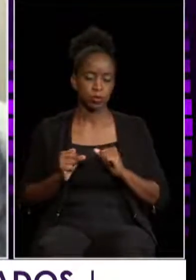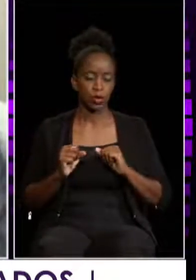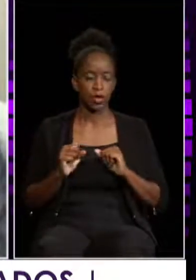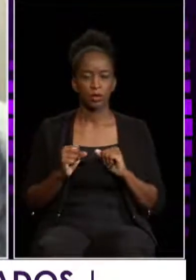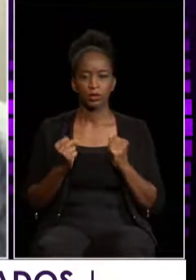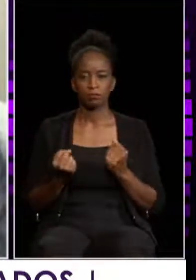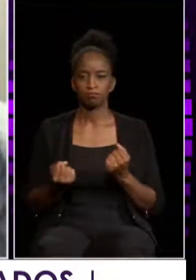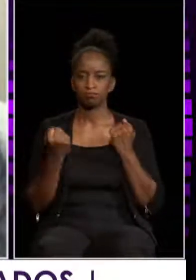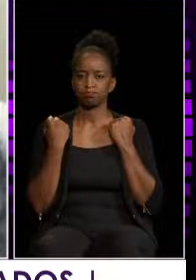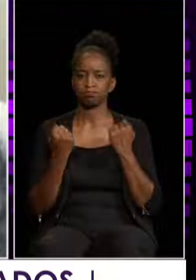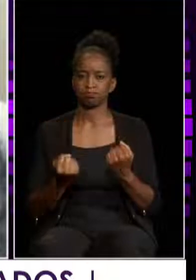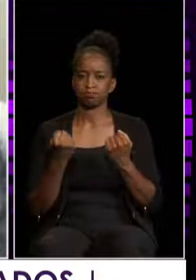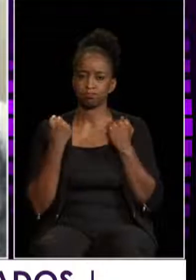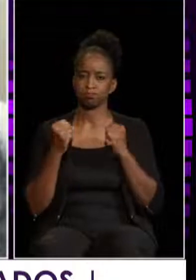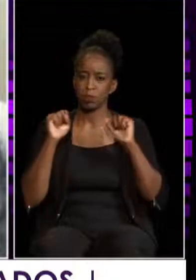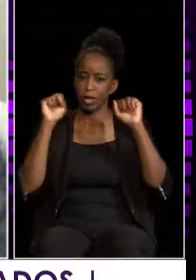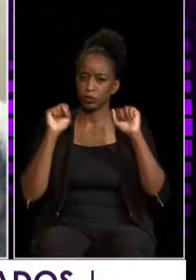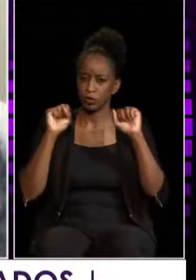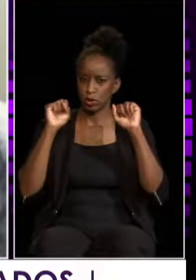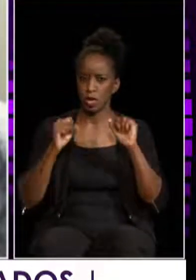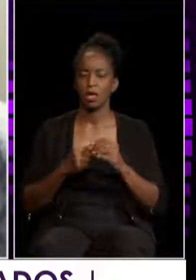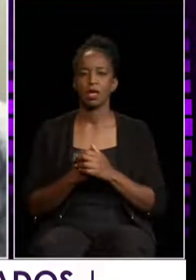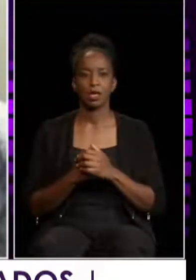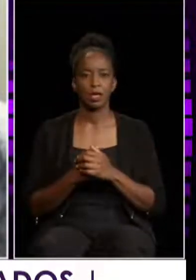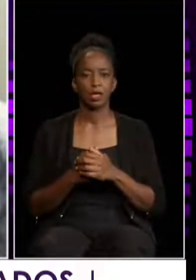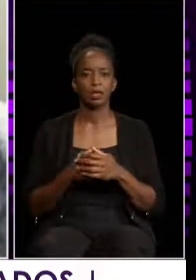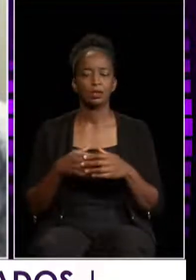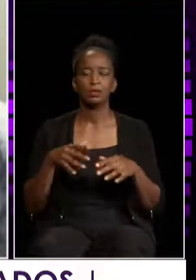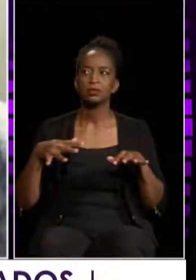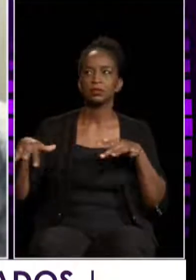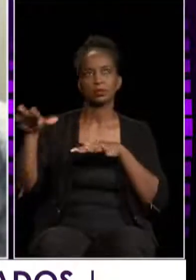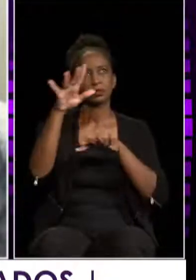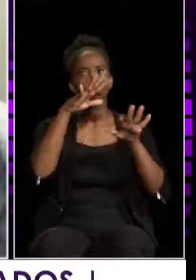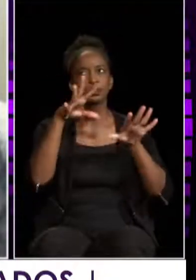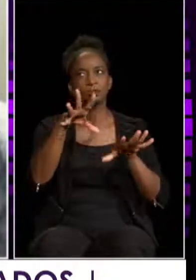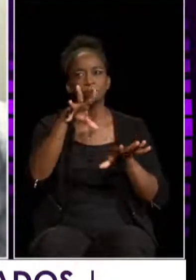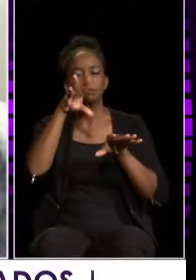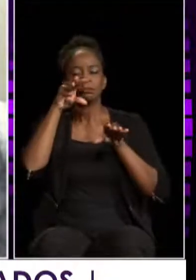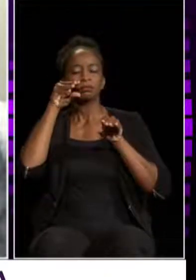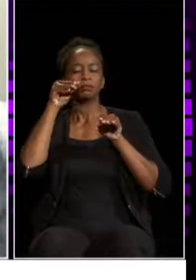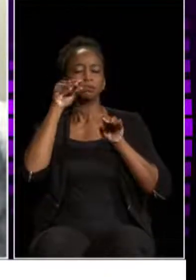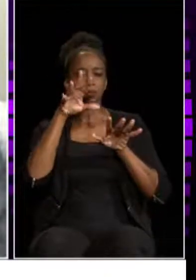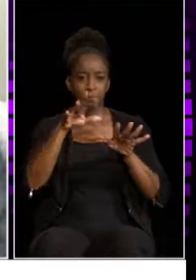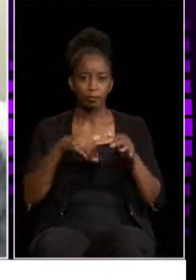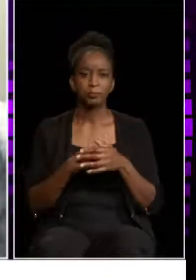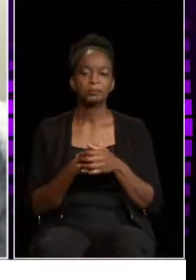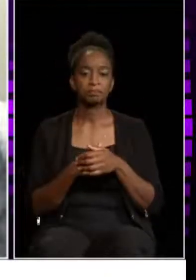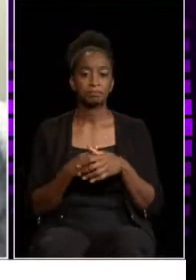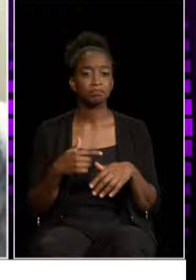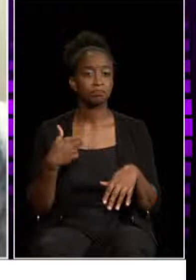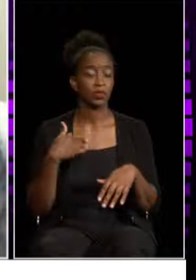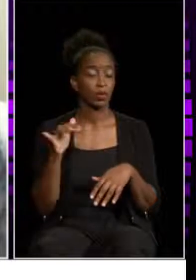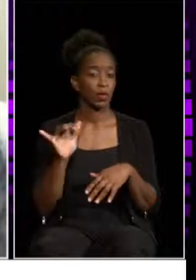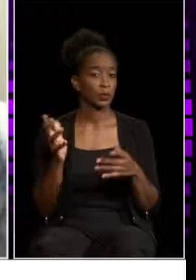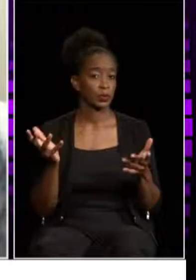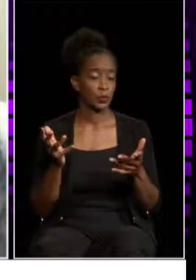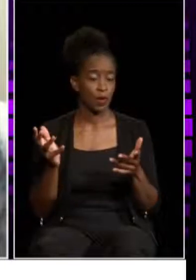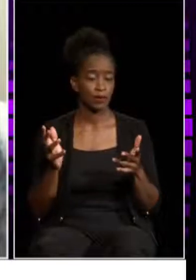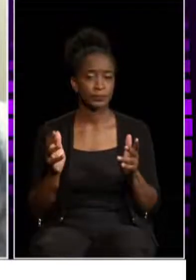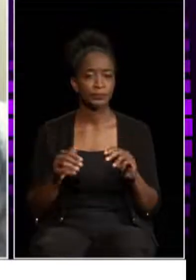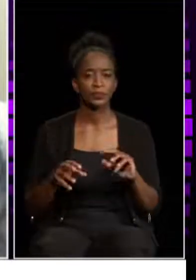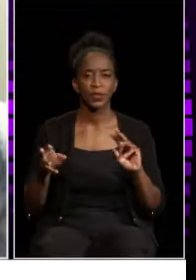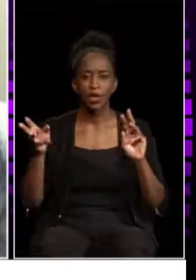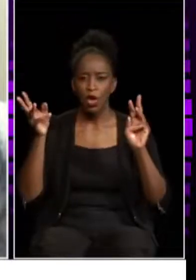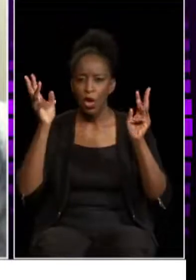And also, what I would have done is something called a worry tree. So,